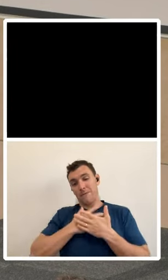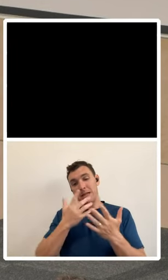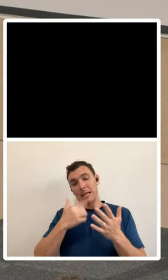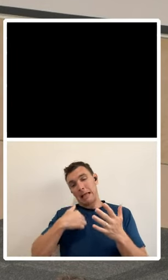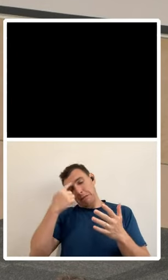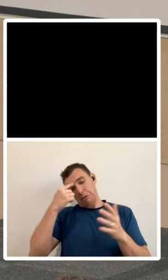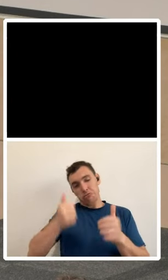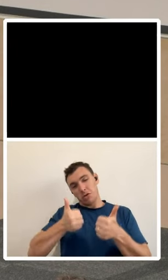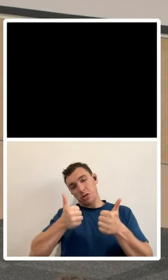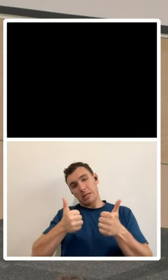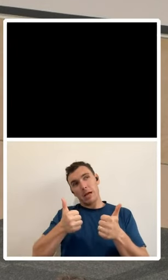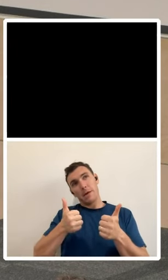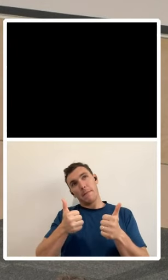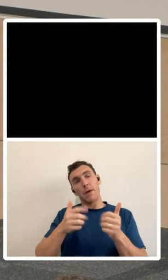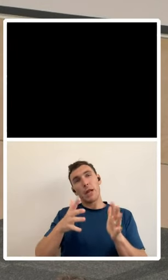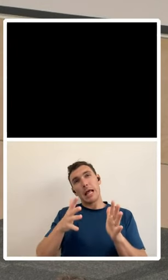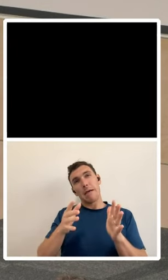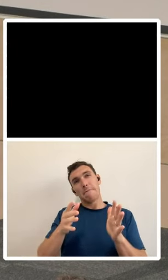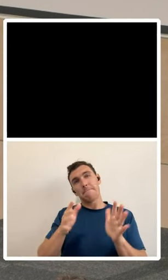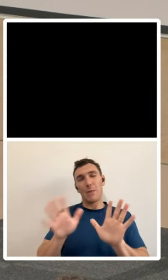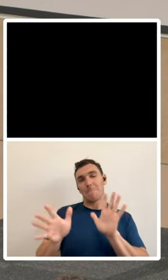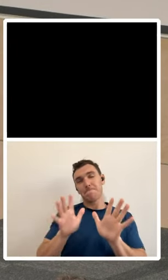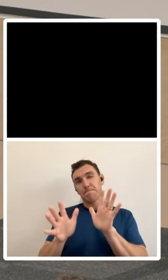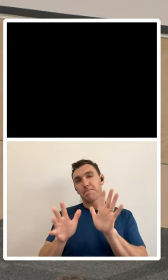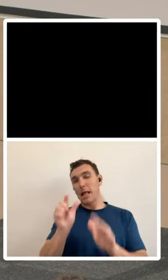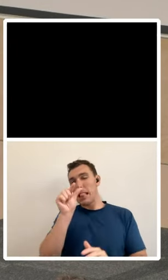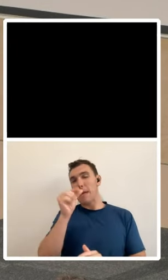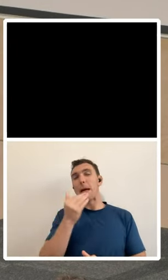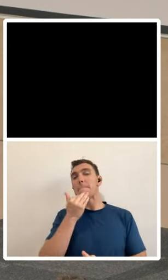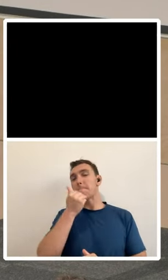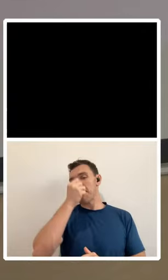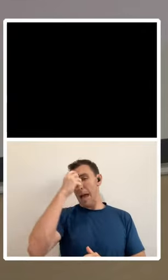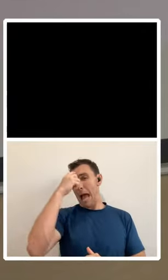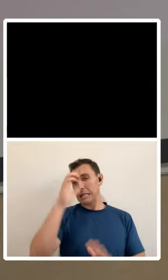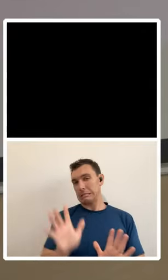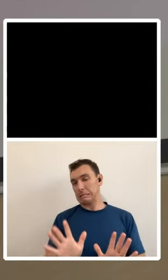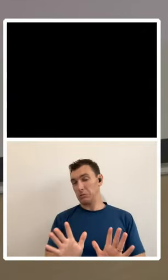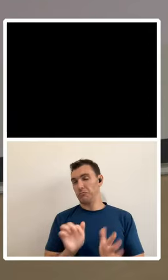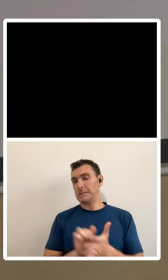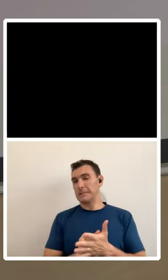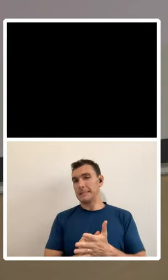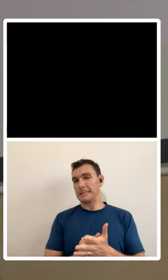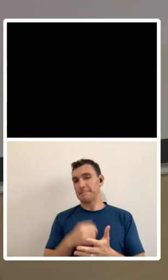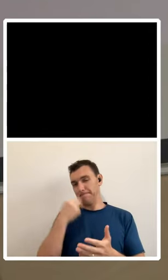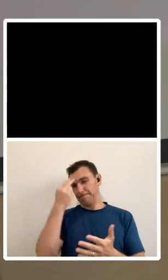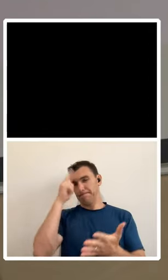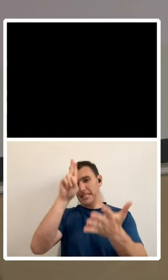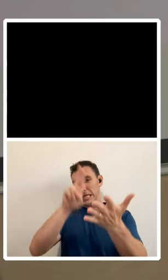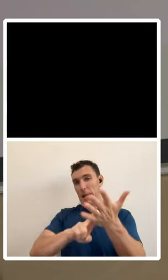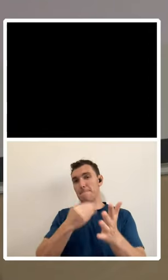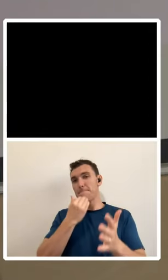mad place. People here will know it's a mad place. I don't know if it's very honest. The whole book's very honest.